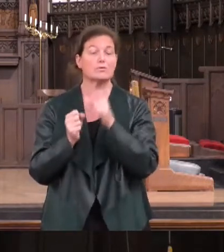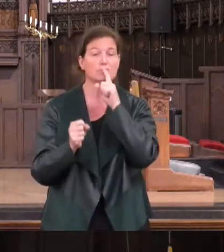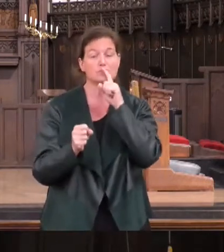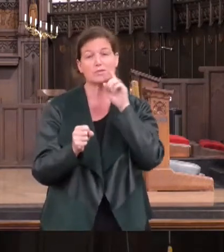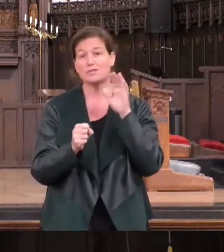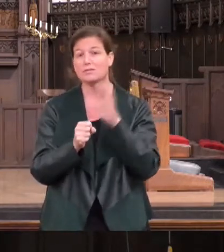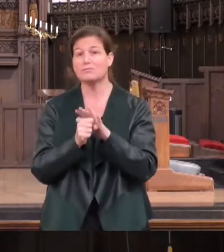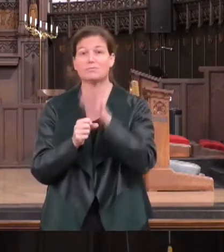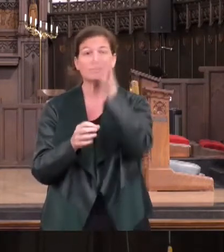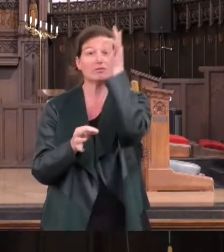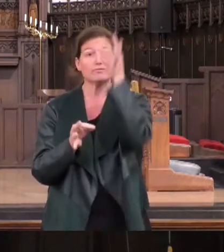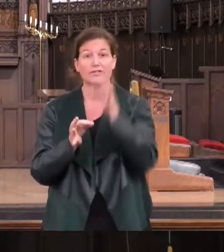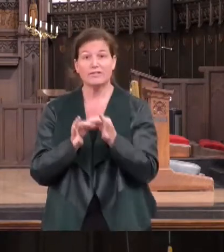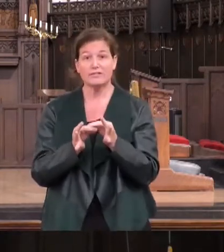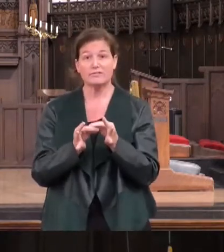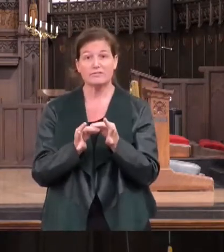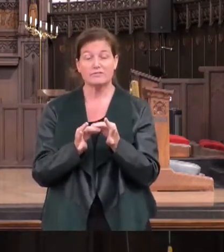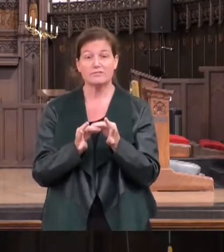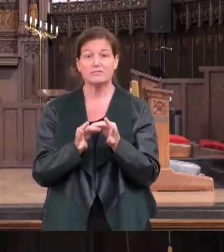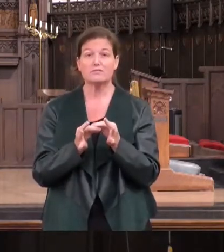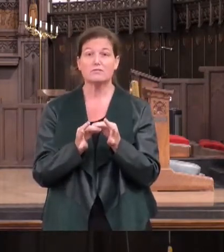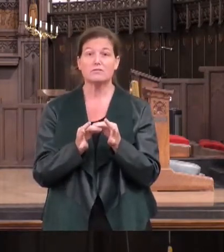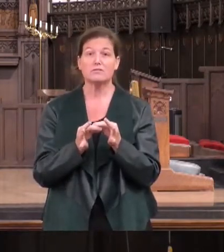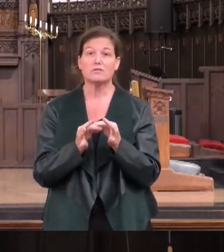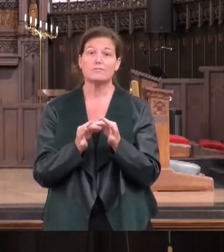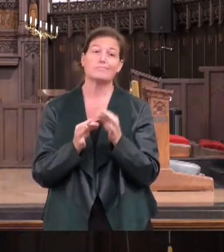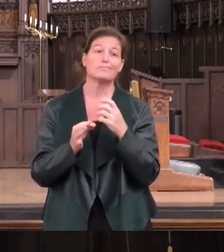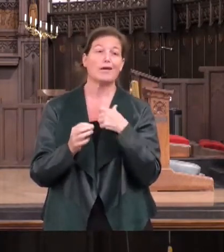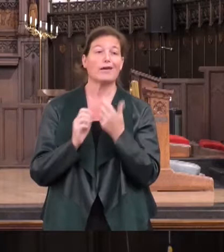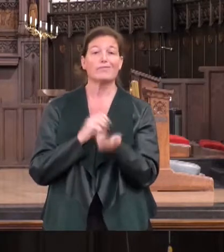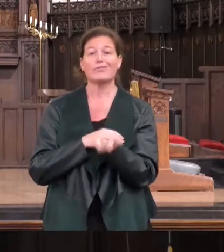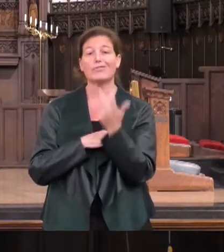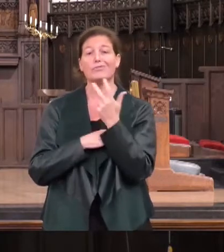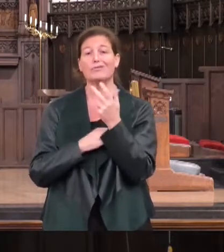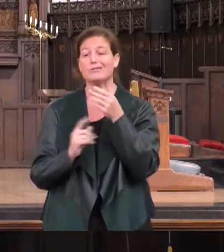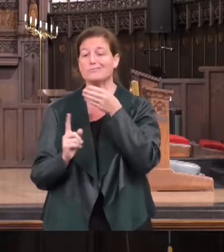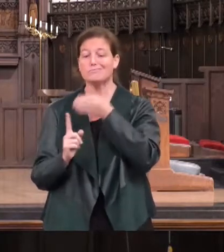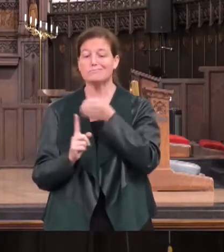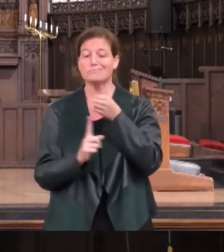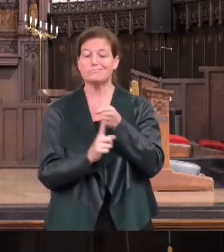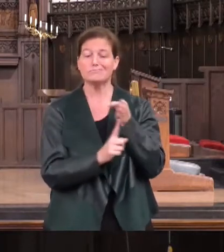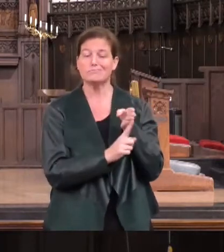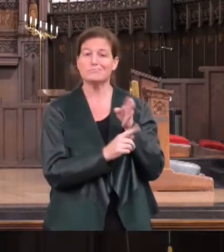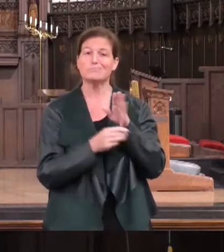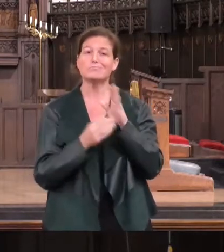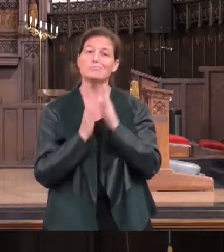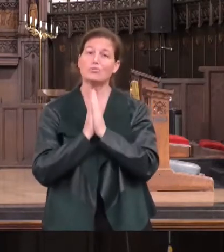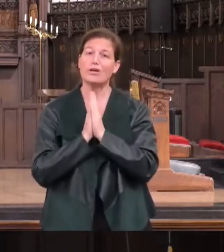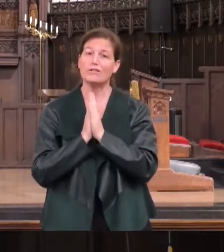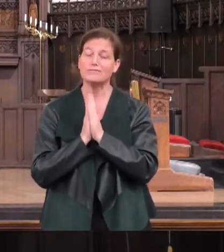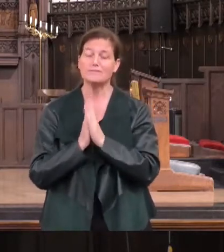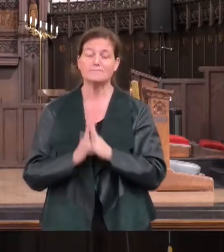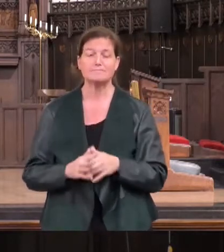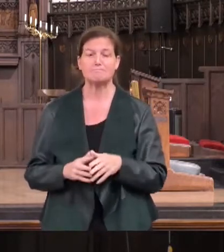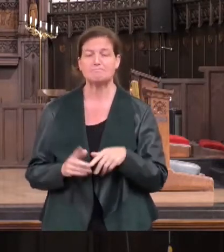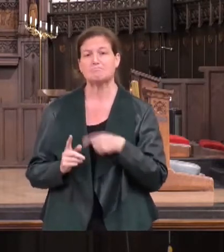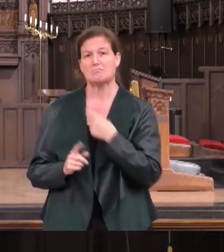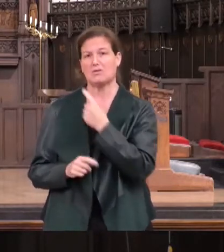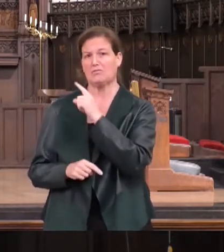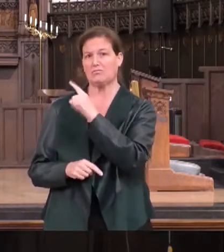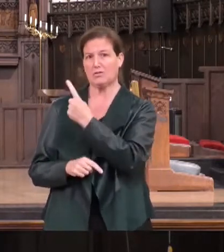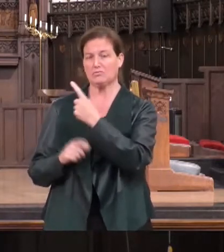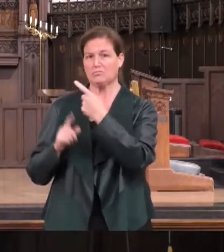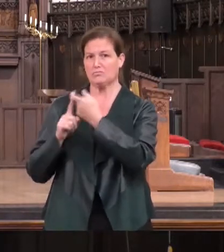faith. You know, I have 3 go-to prayers that I say these days. One comes from the prayer